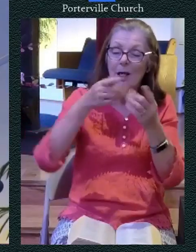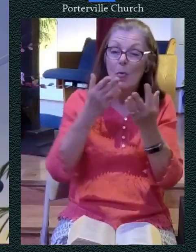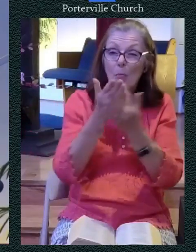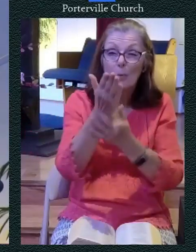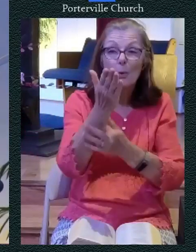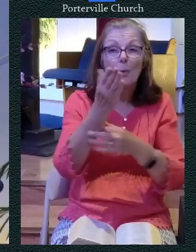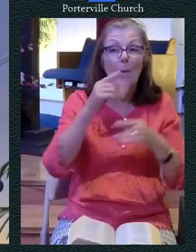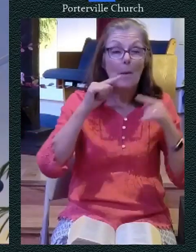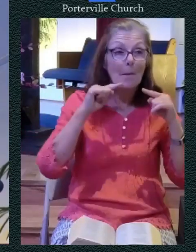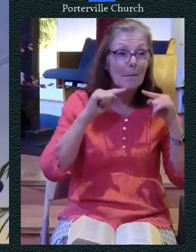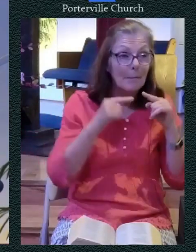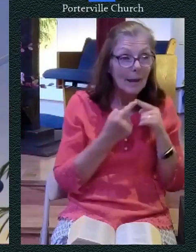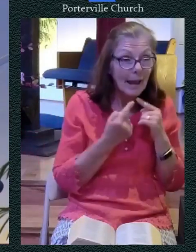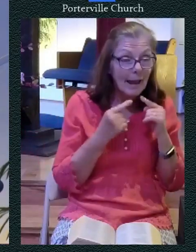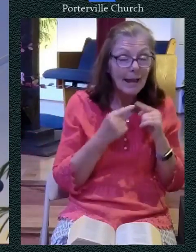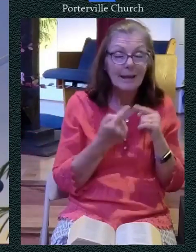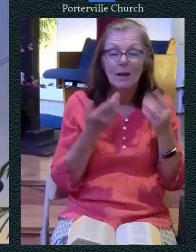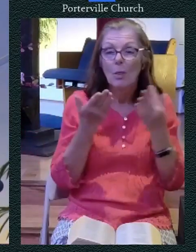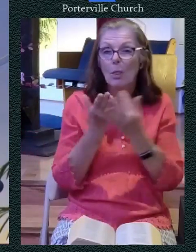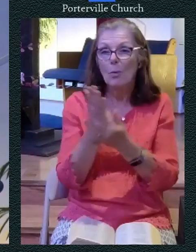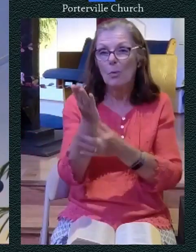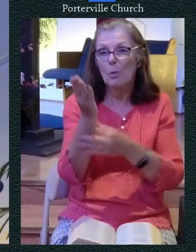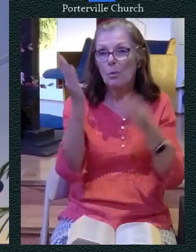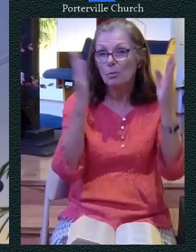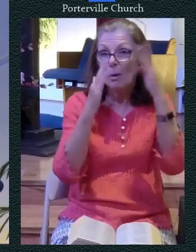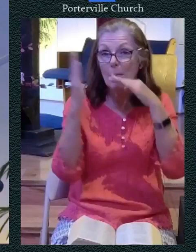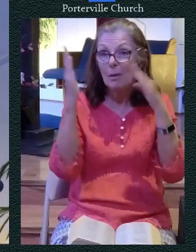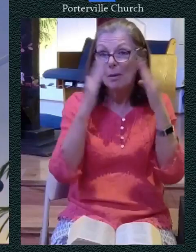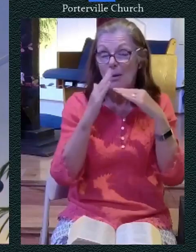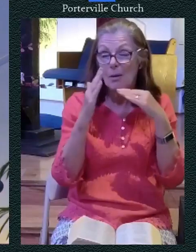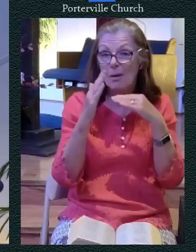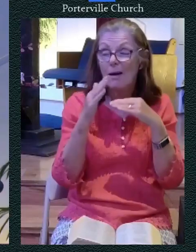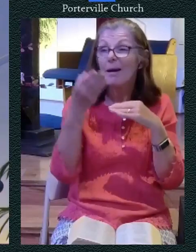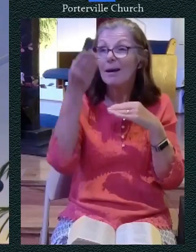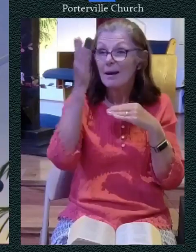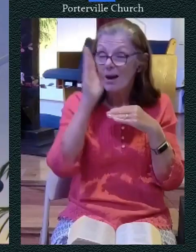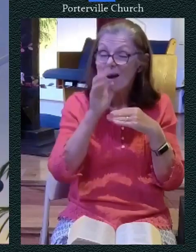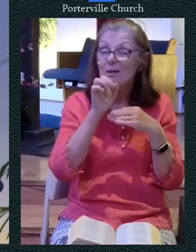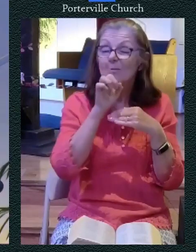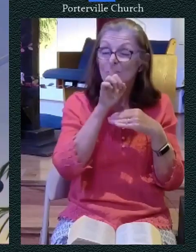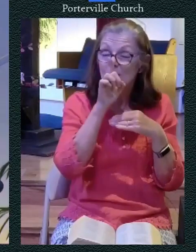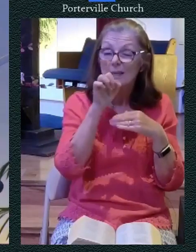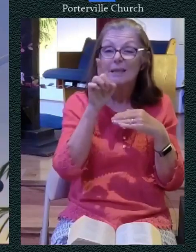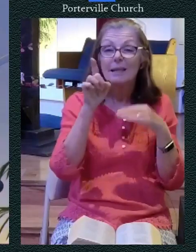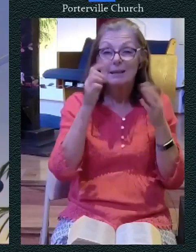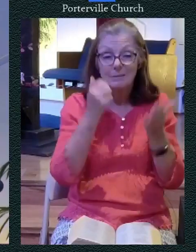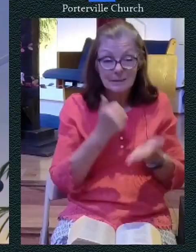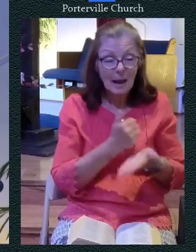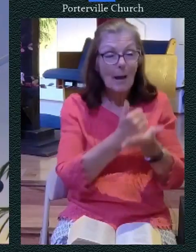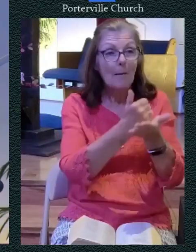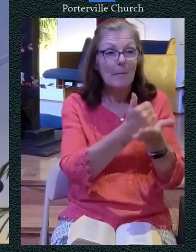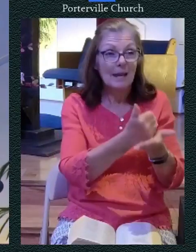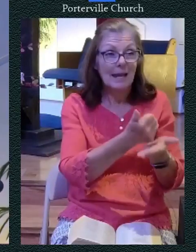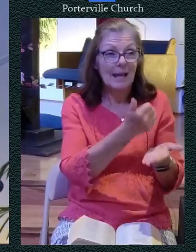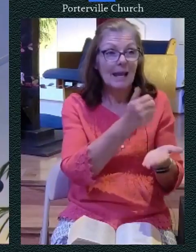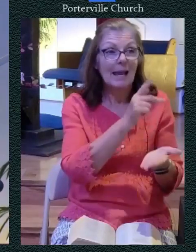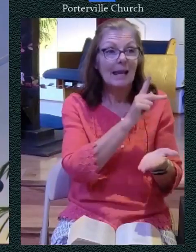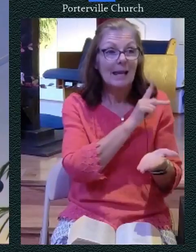that he had been experiencing. That God was actually doing something for him in that context.